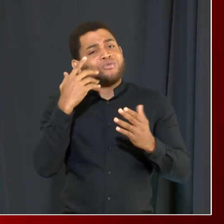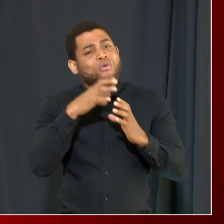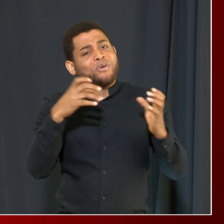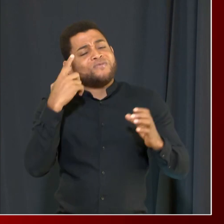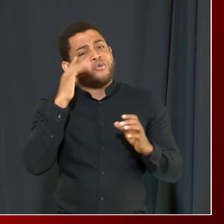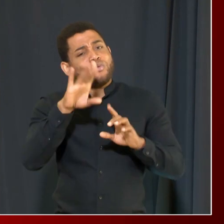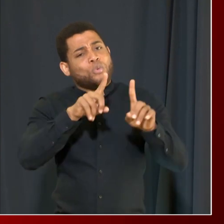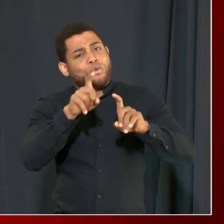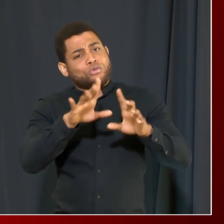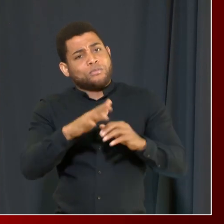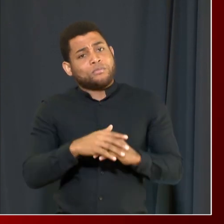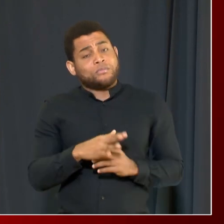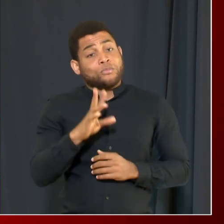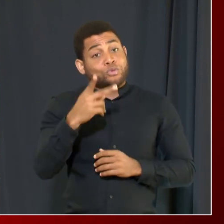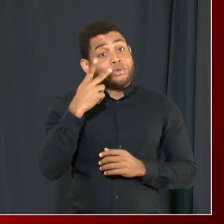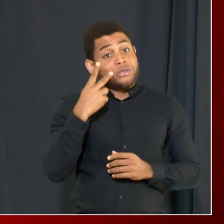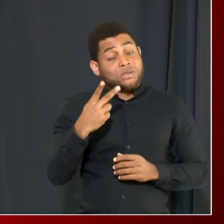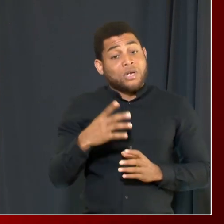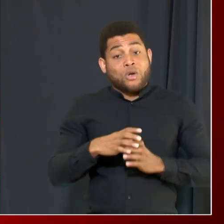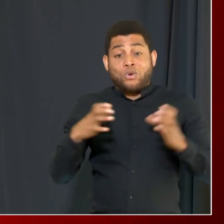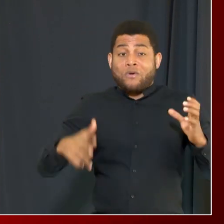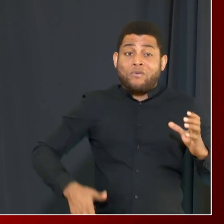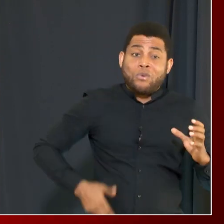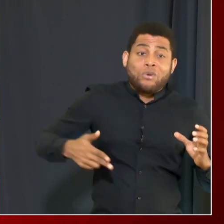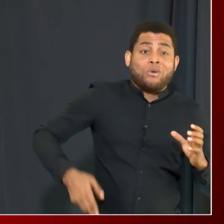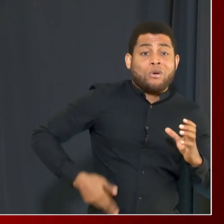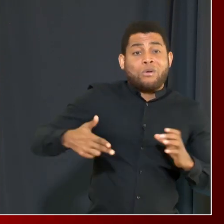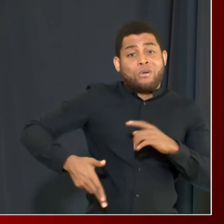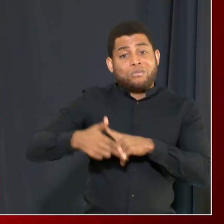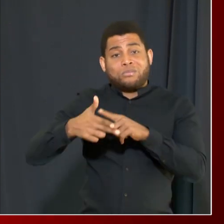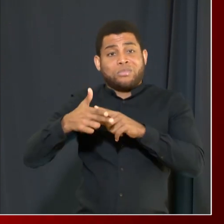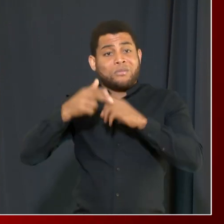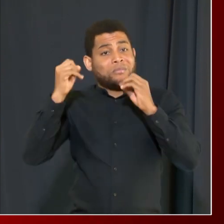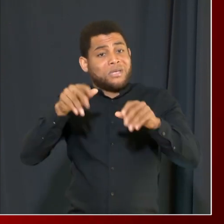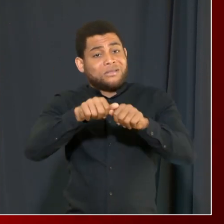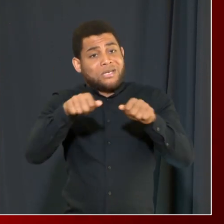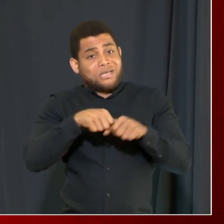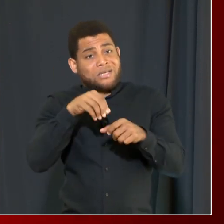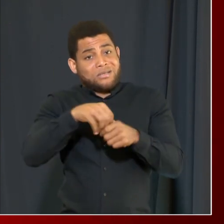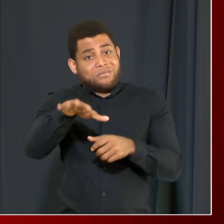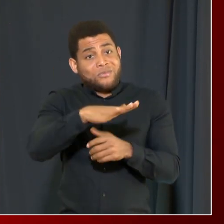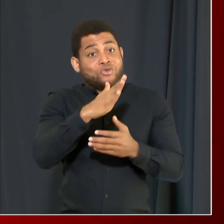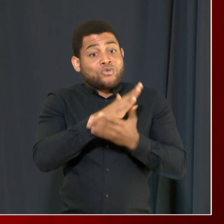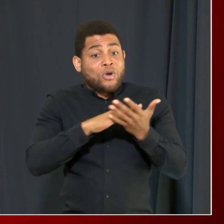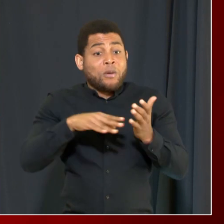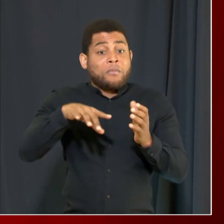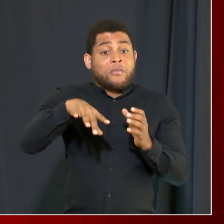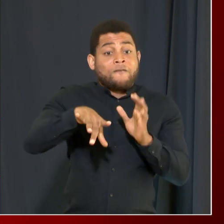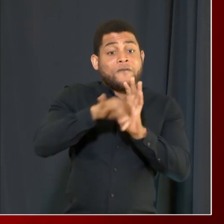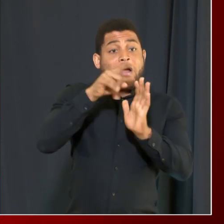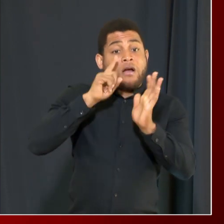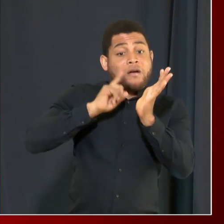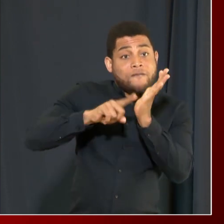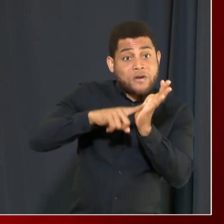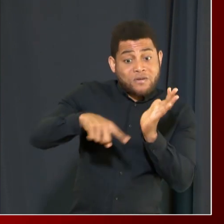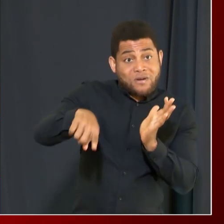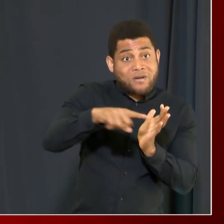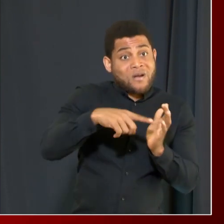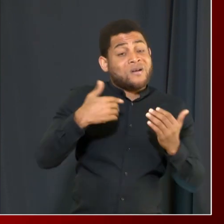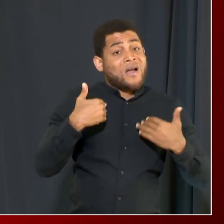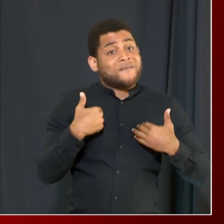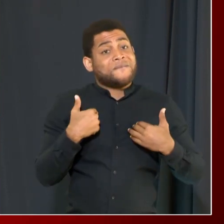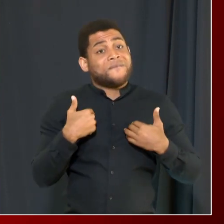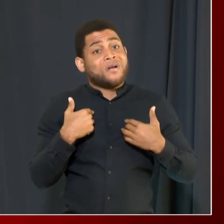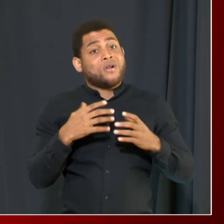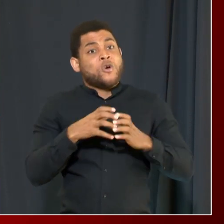lot of guns come into the area, and what we found based on some of our investigation is that there are a lot of